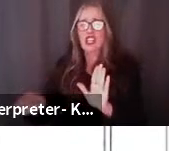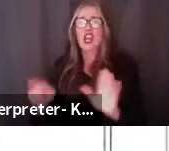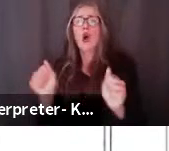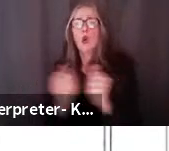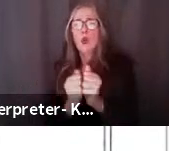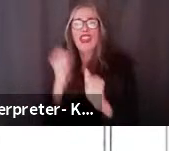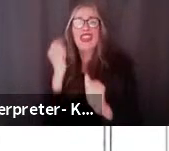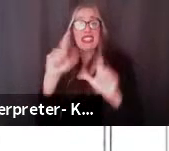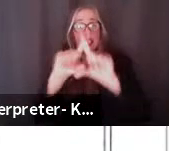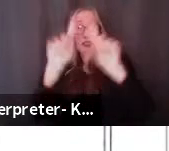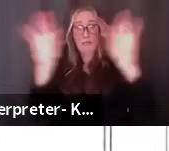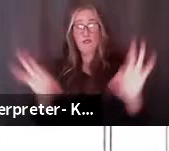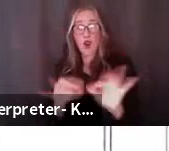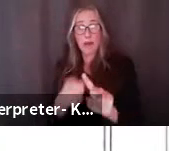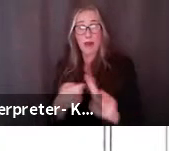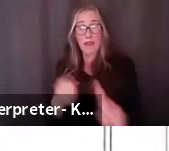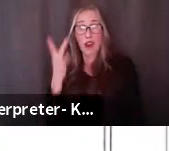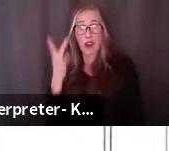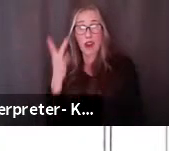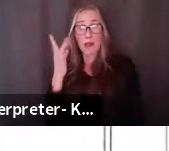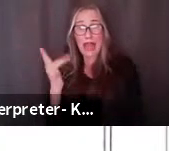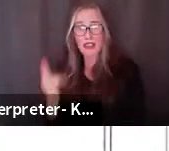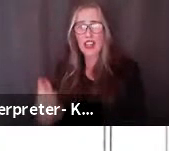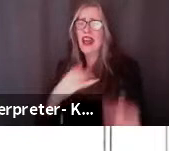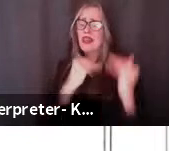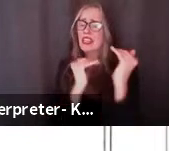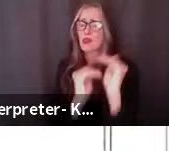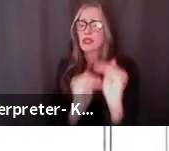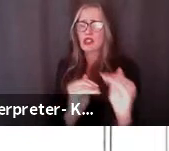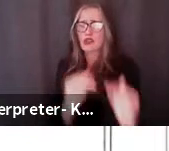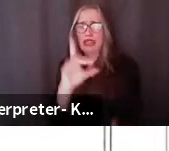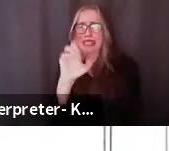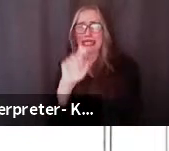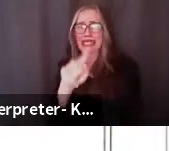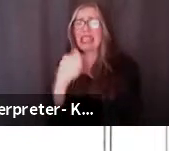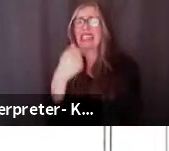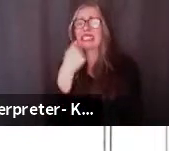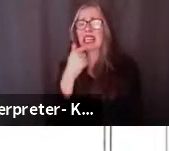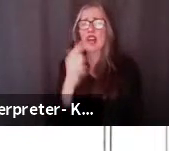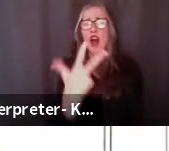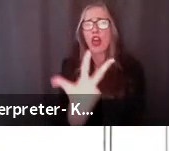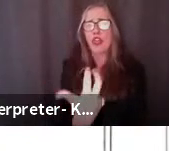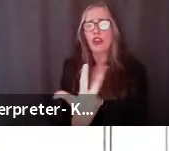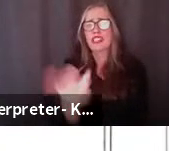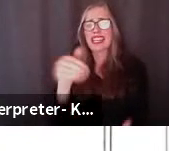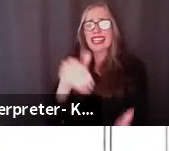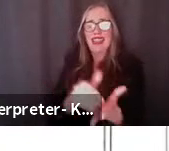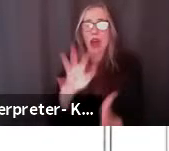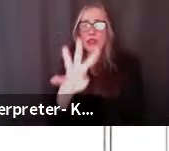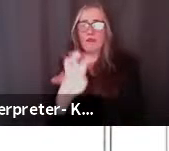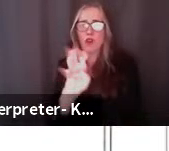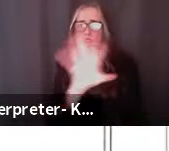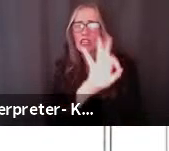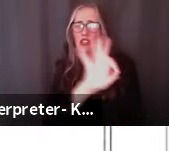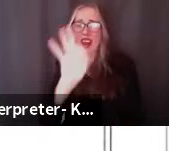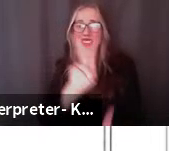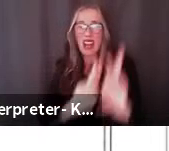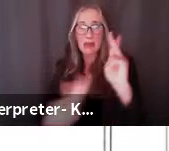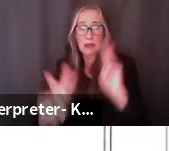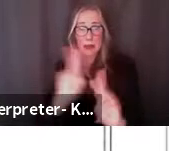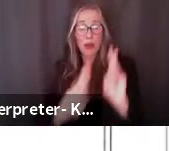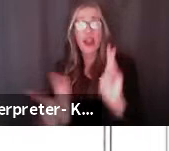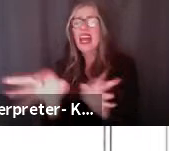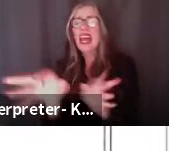california we restricted the sterilization data set to 13 499 people with complete sex and